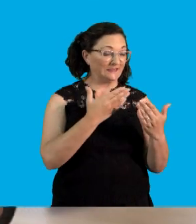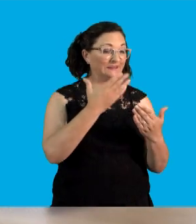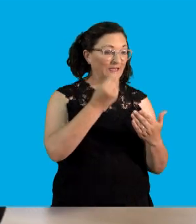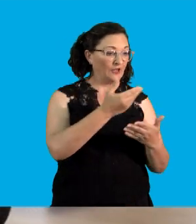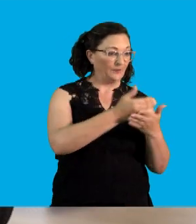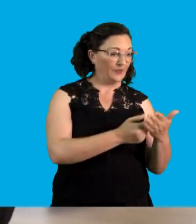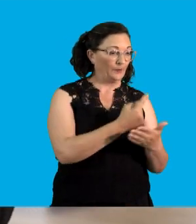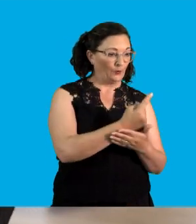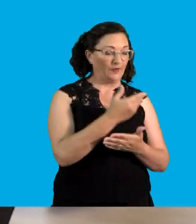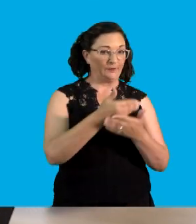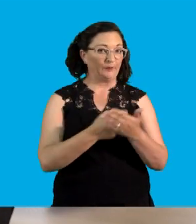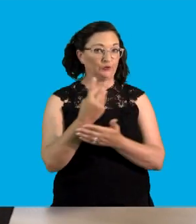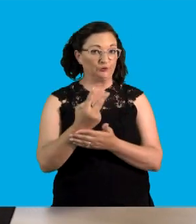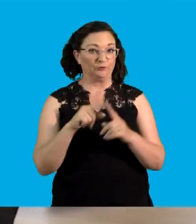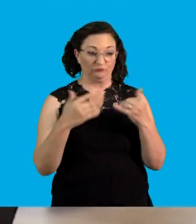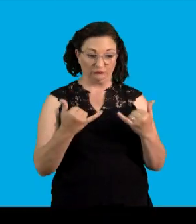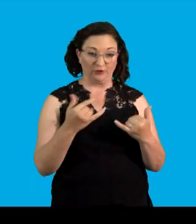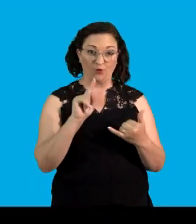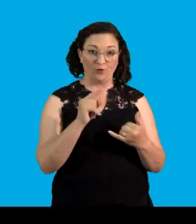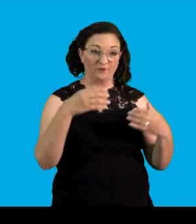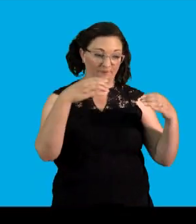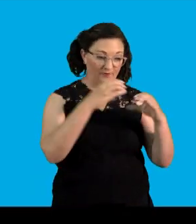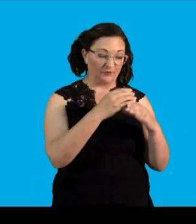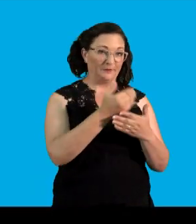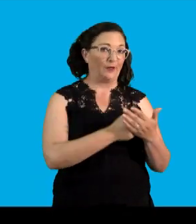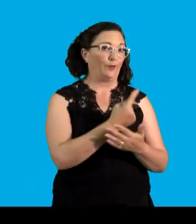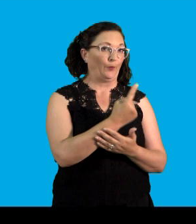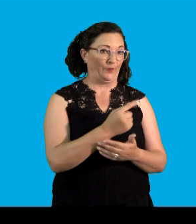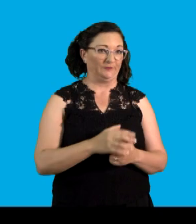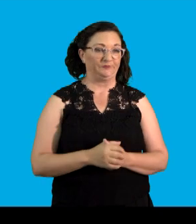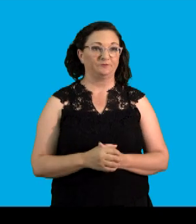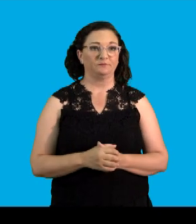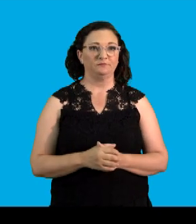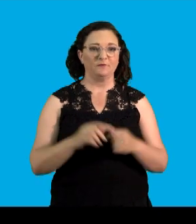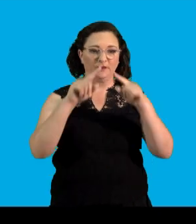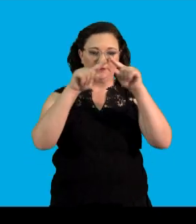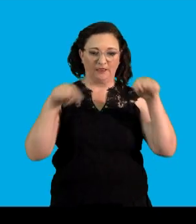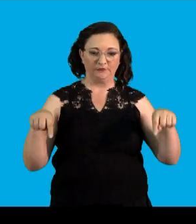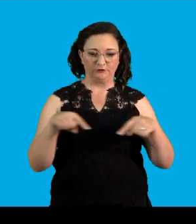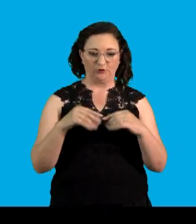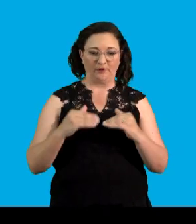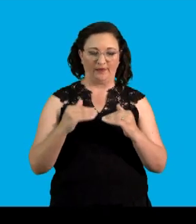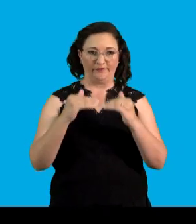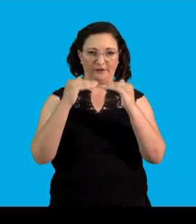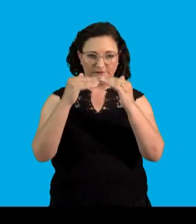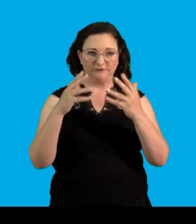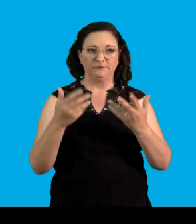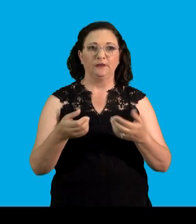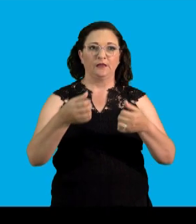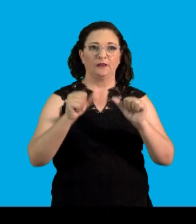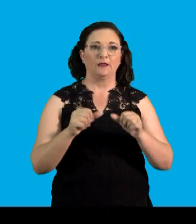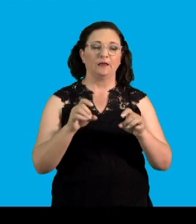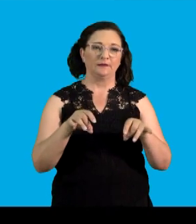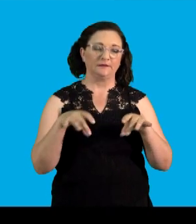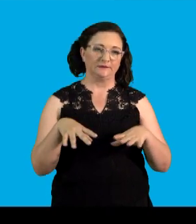be focusing on Paper 1. Right, so here we're starting off with the taxonomy levels, and then we're going to move on to the